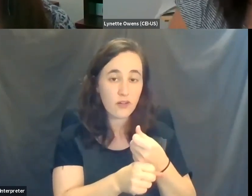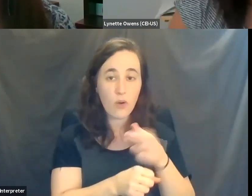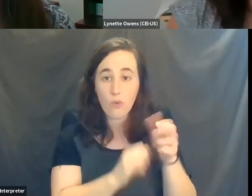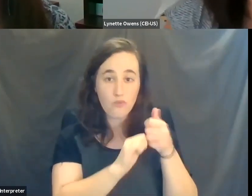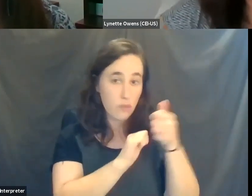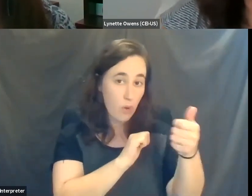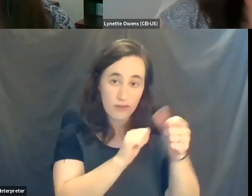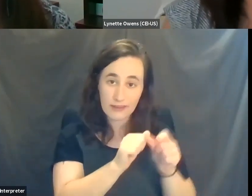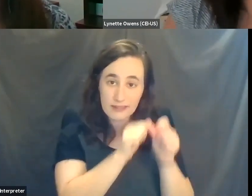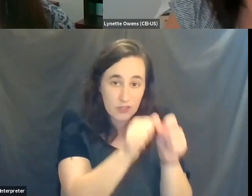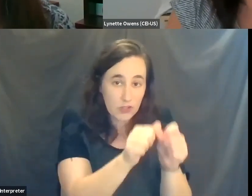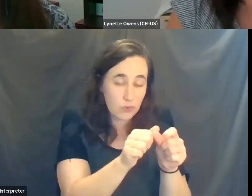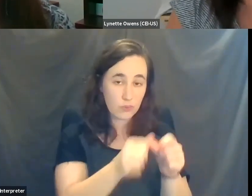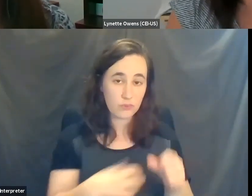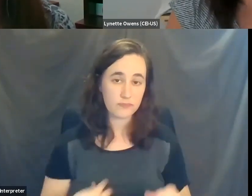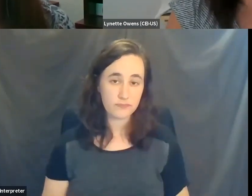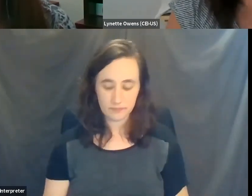that way for the rest of the year. So,